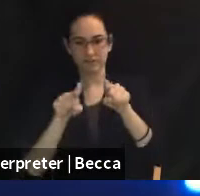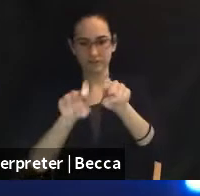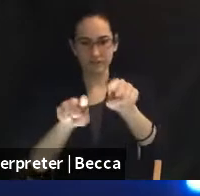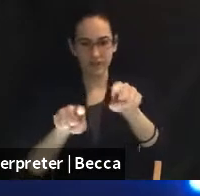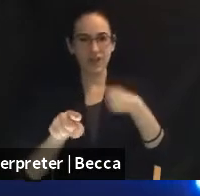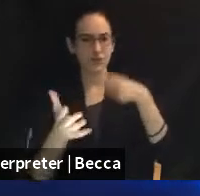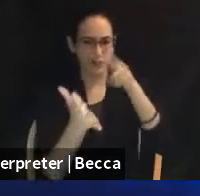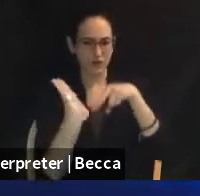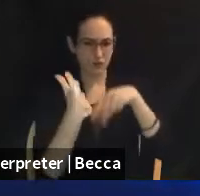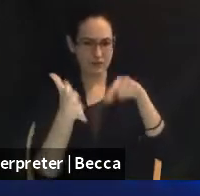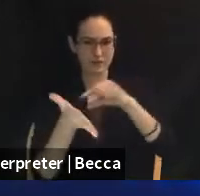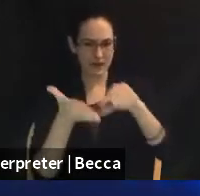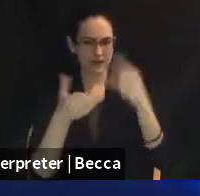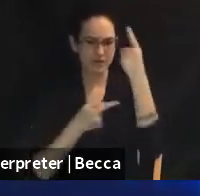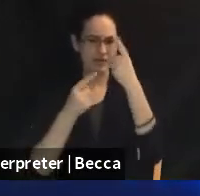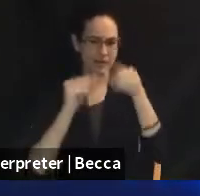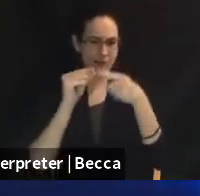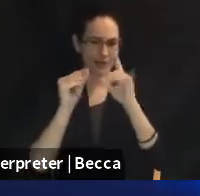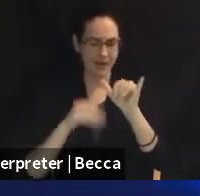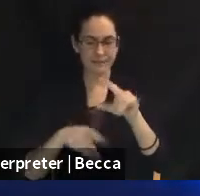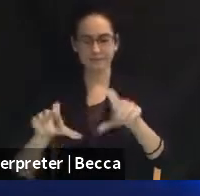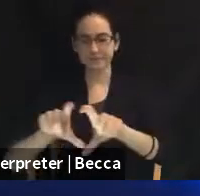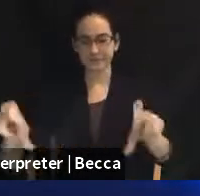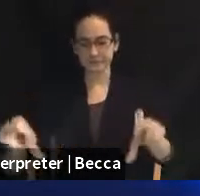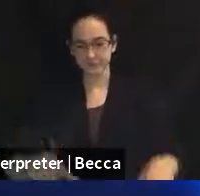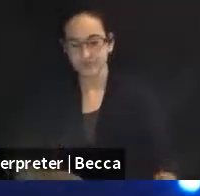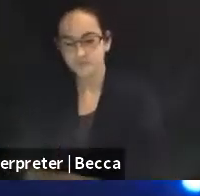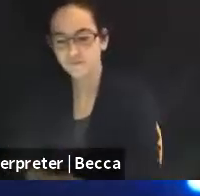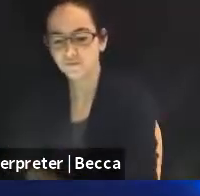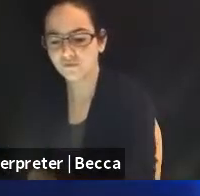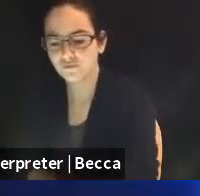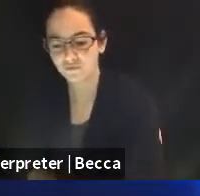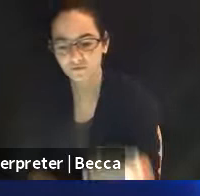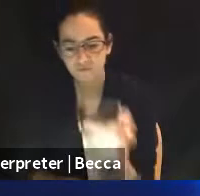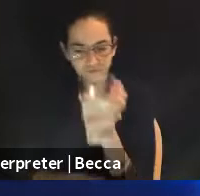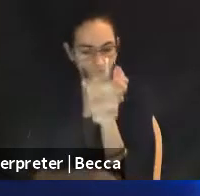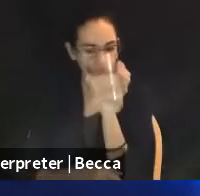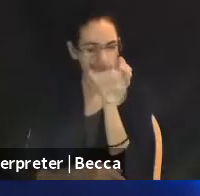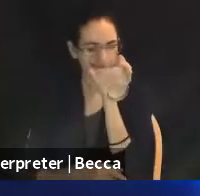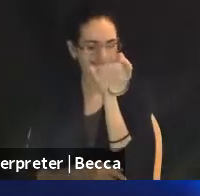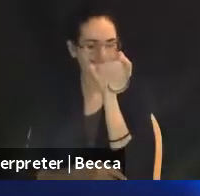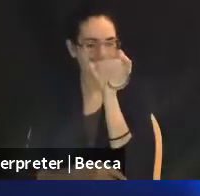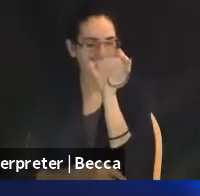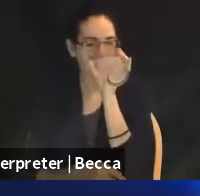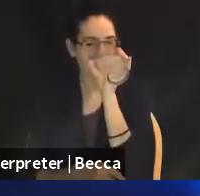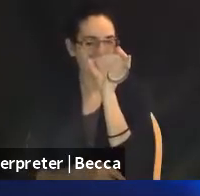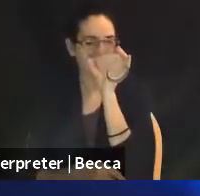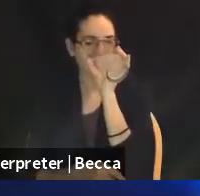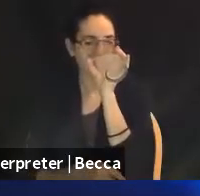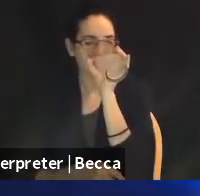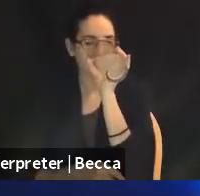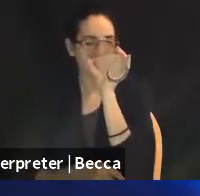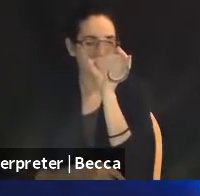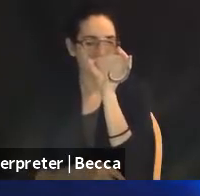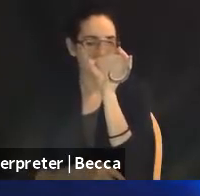of that. Verse 25, and shortly before dawn, Jesus went out to them walking on the lake. And when the disciples saw him walk on the lake, they were